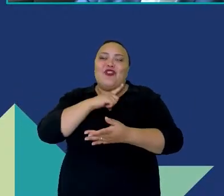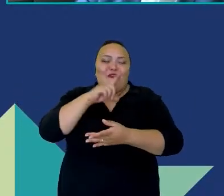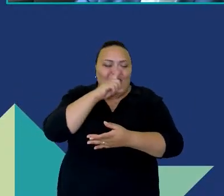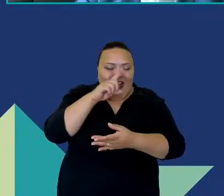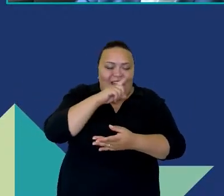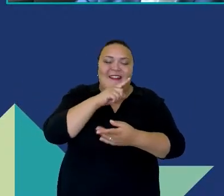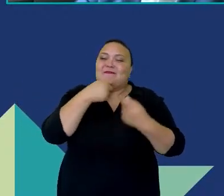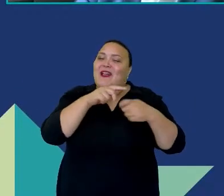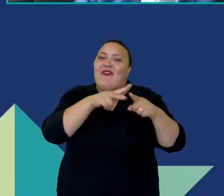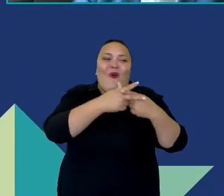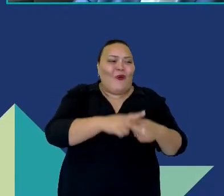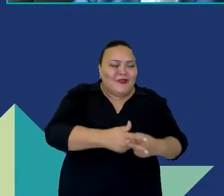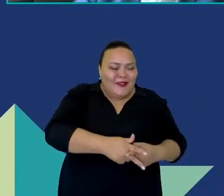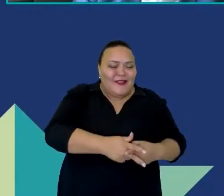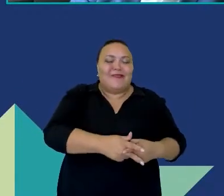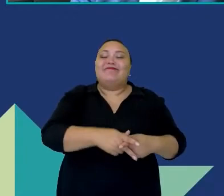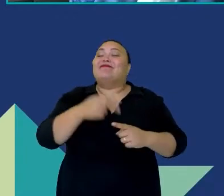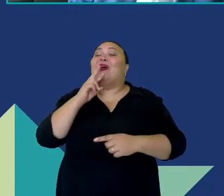that lost their lives.